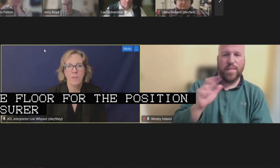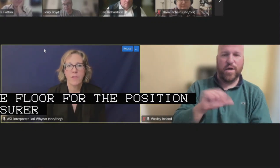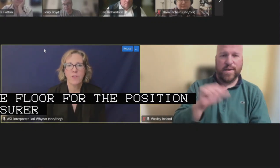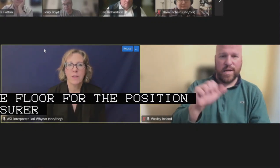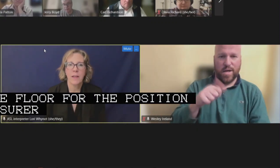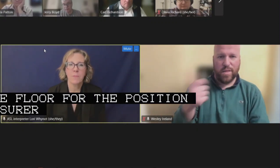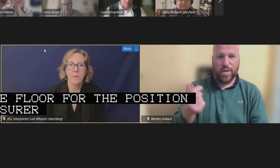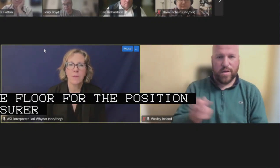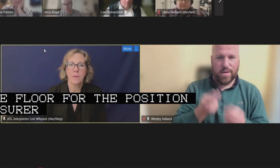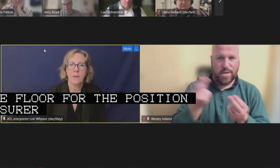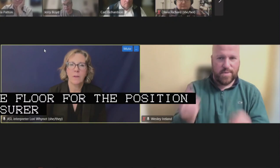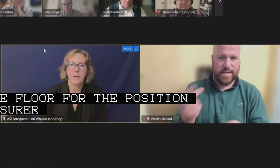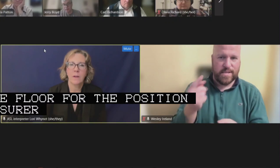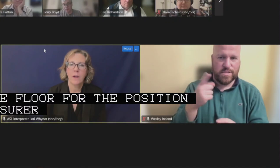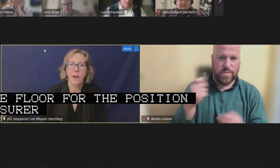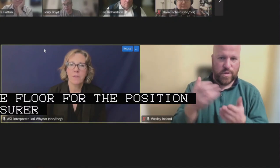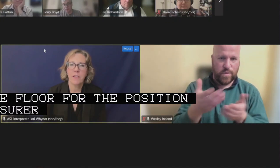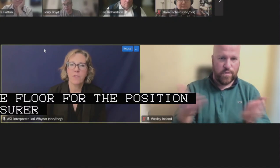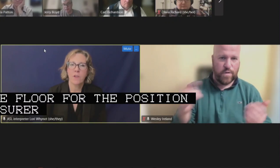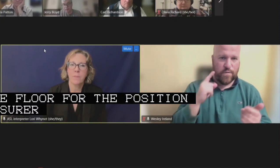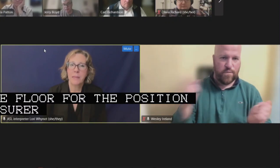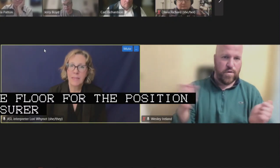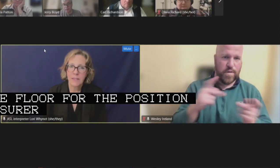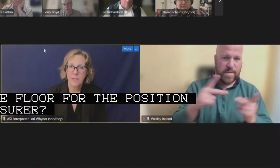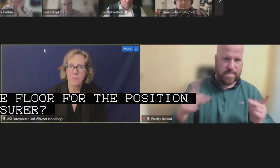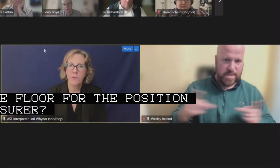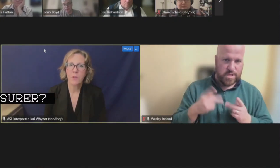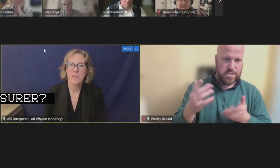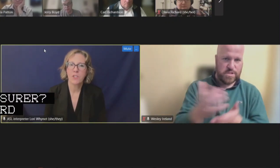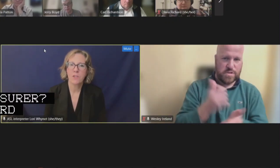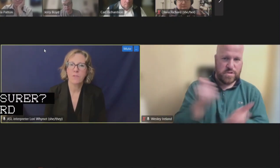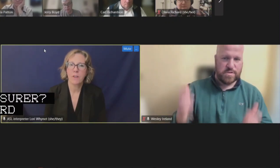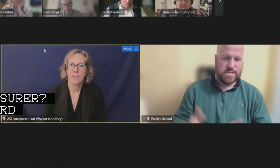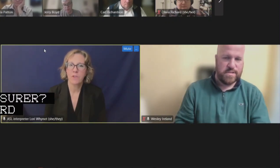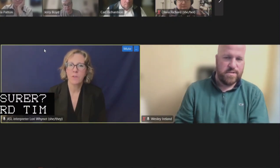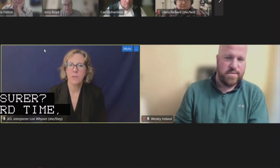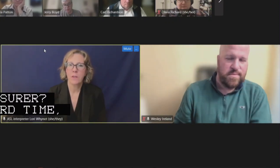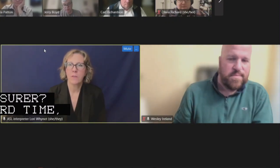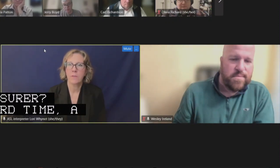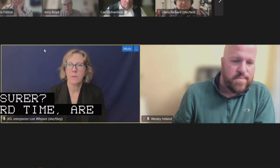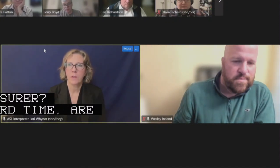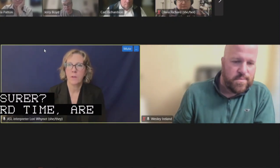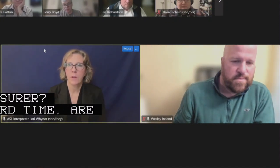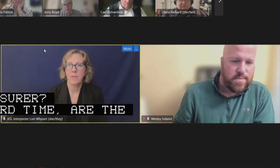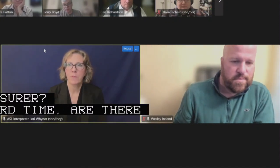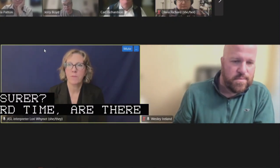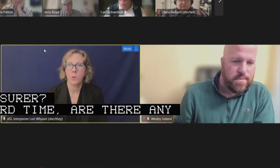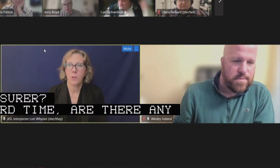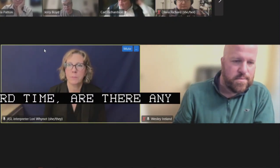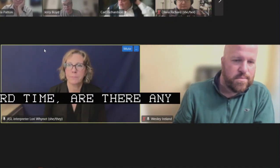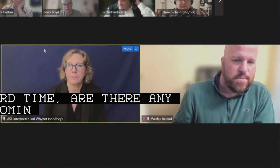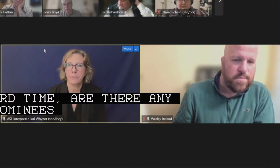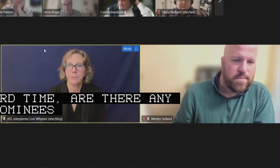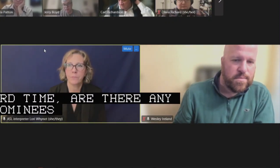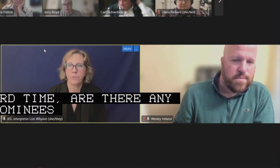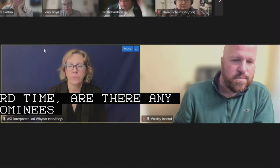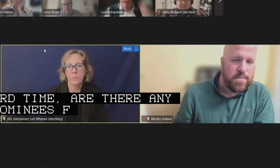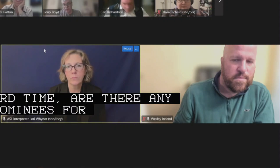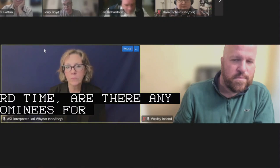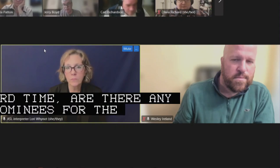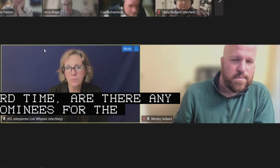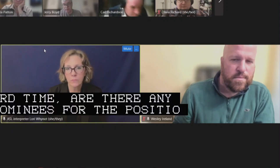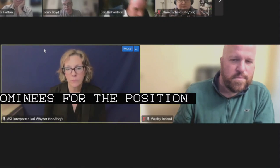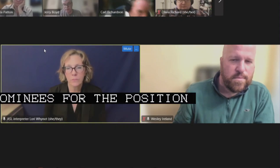And for the third time, are there any other nominees for the position of treasurer that are coming from the floor?